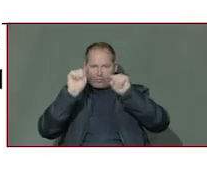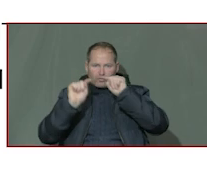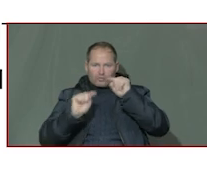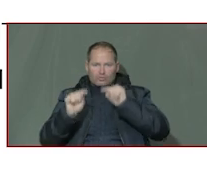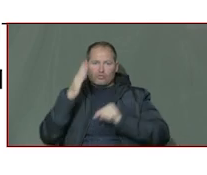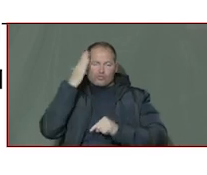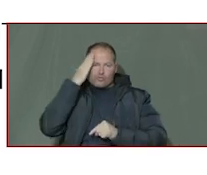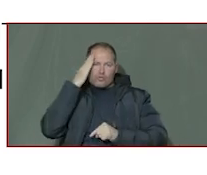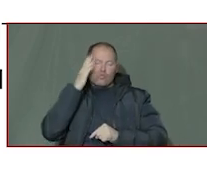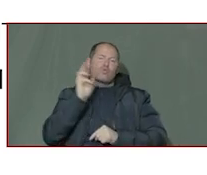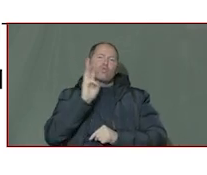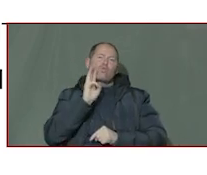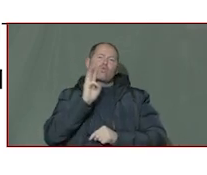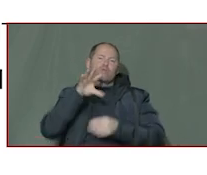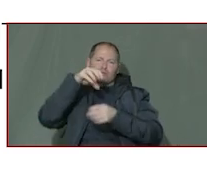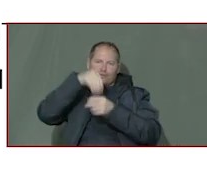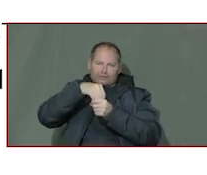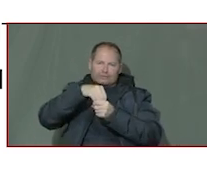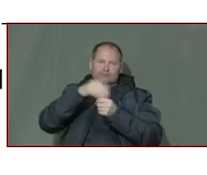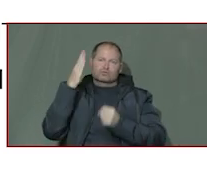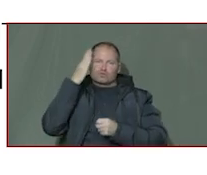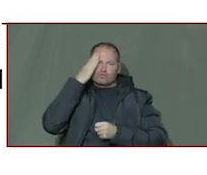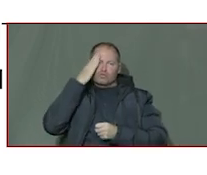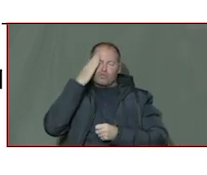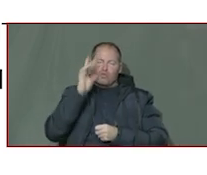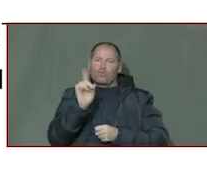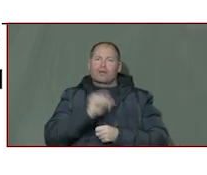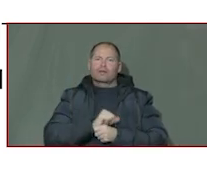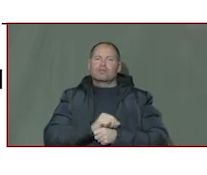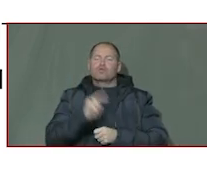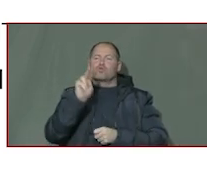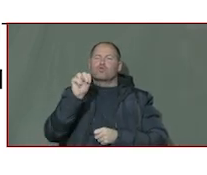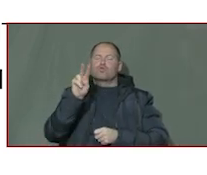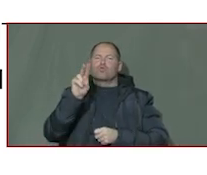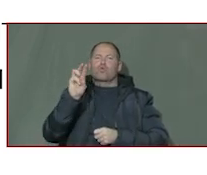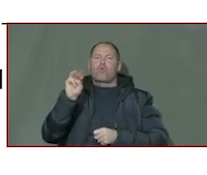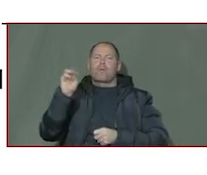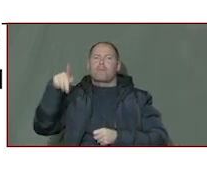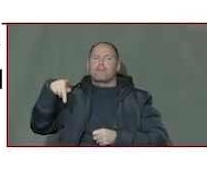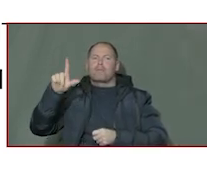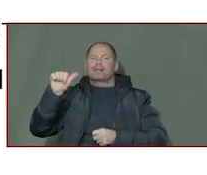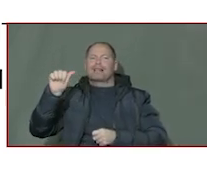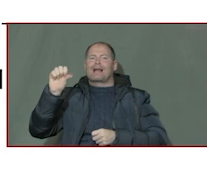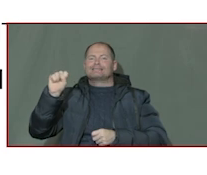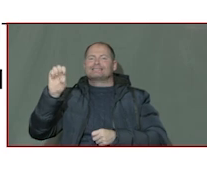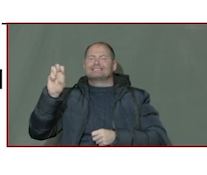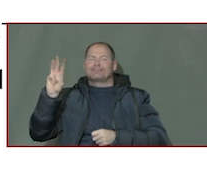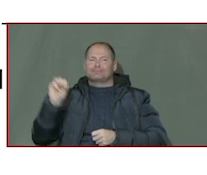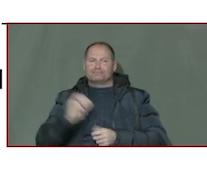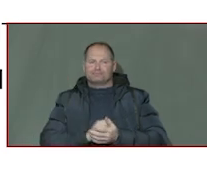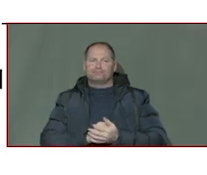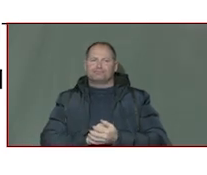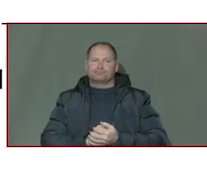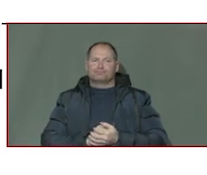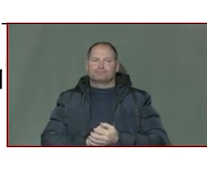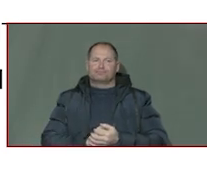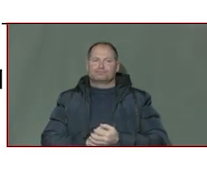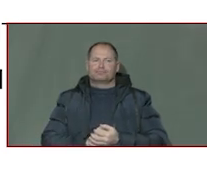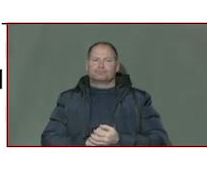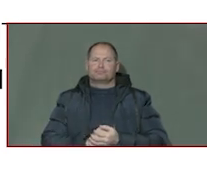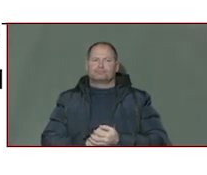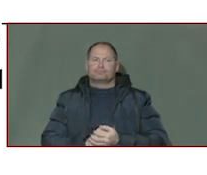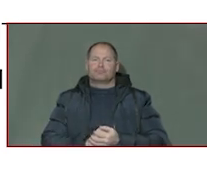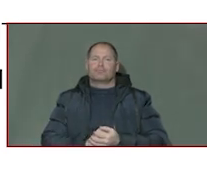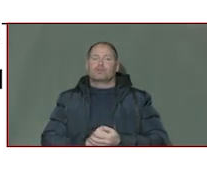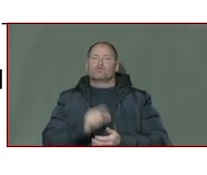the fluid inside the nucleus is the nucleoplasm. I know some of you are always saying using